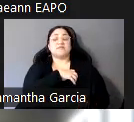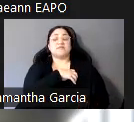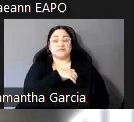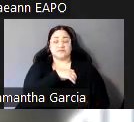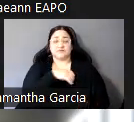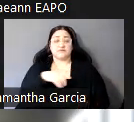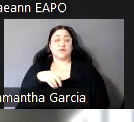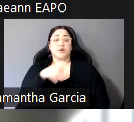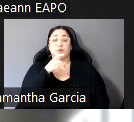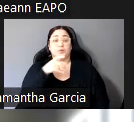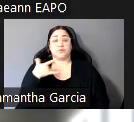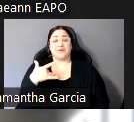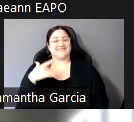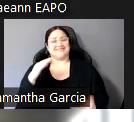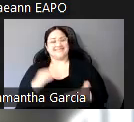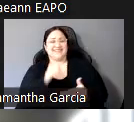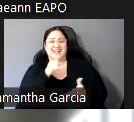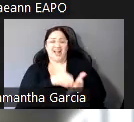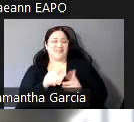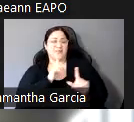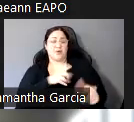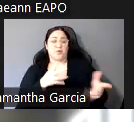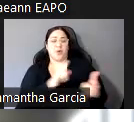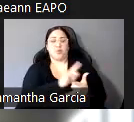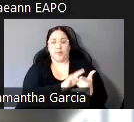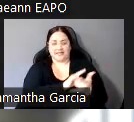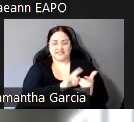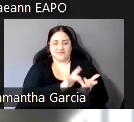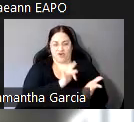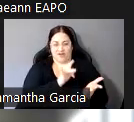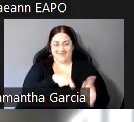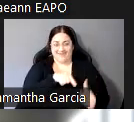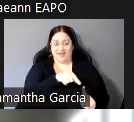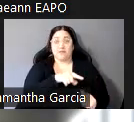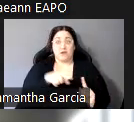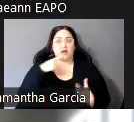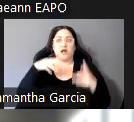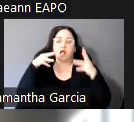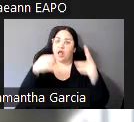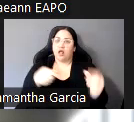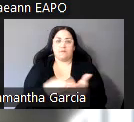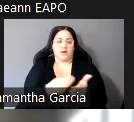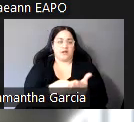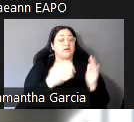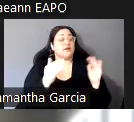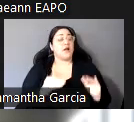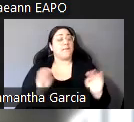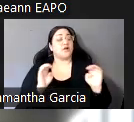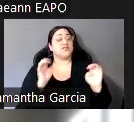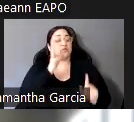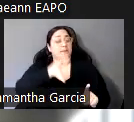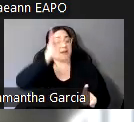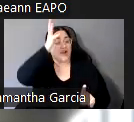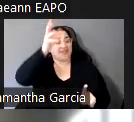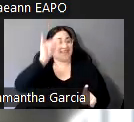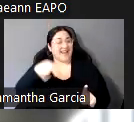media campaign centering around the emergency grandparent scam, and we had $9.2 million in losses to that.